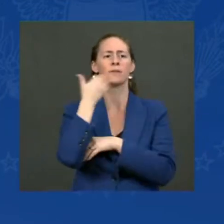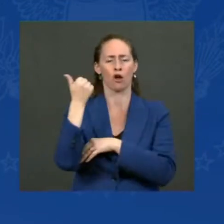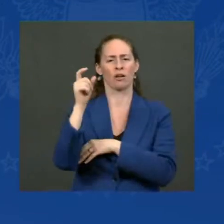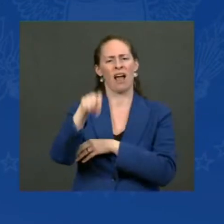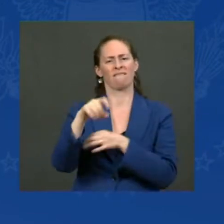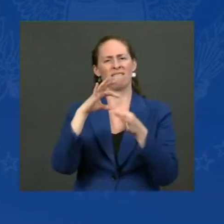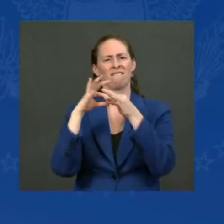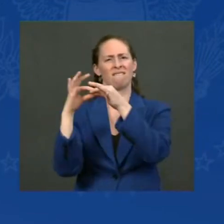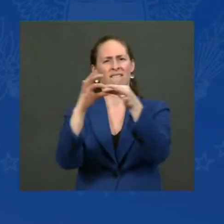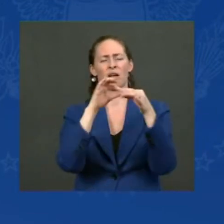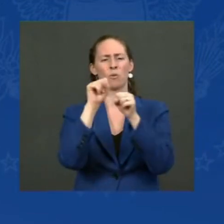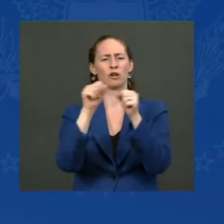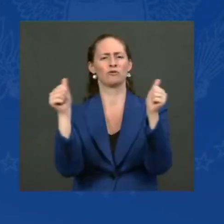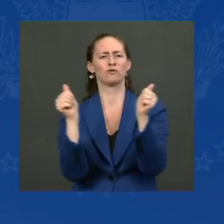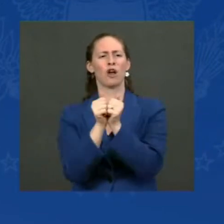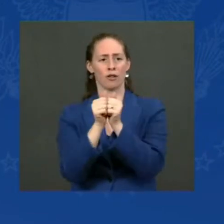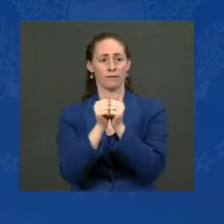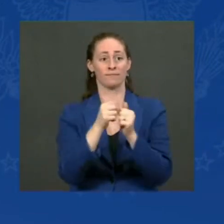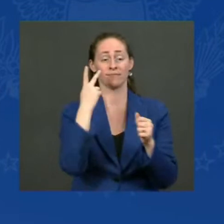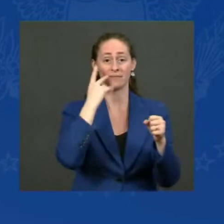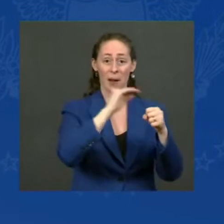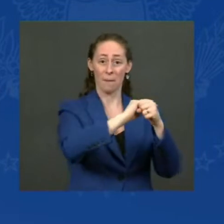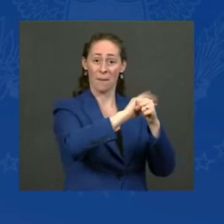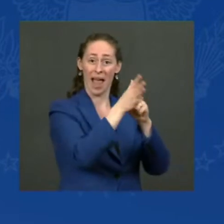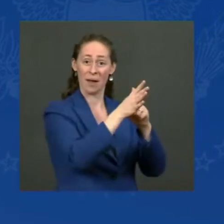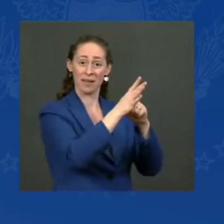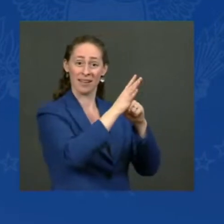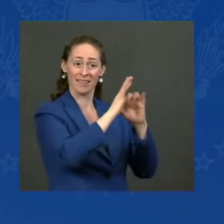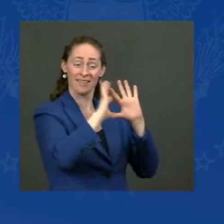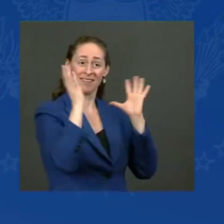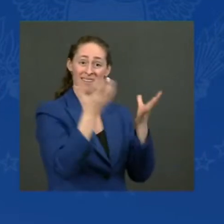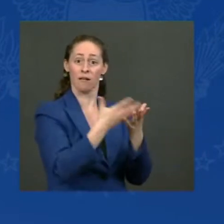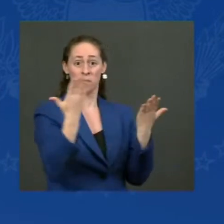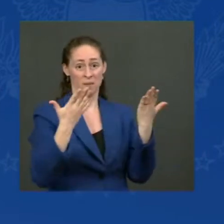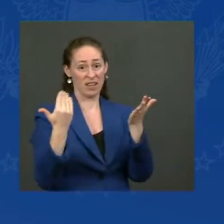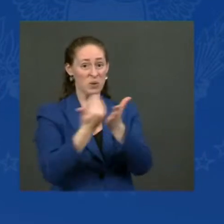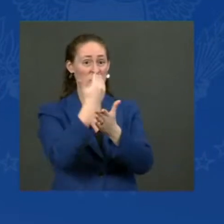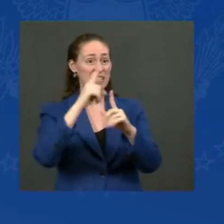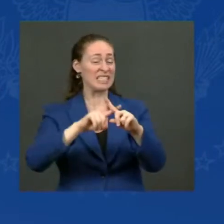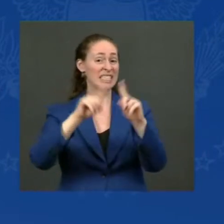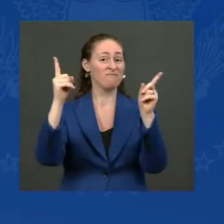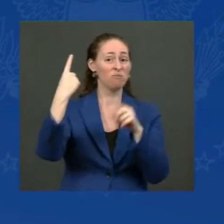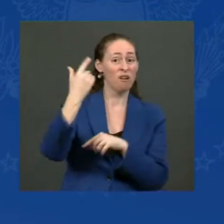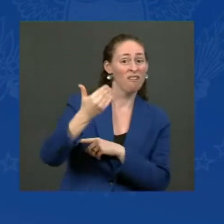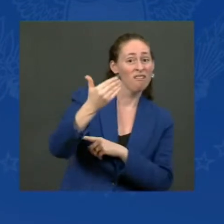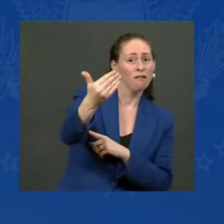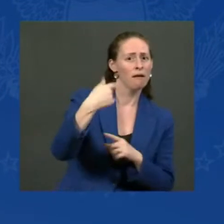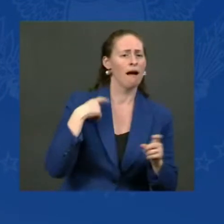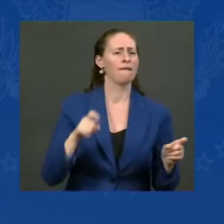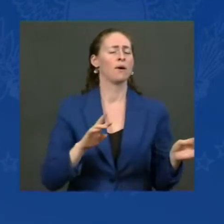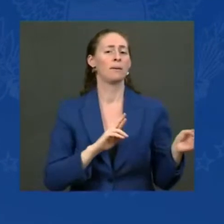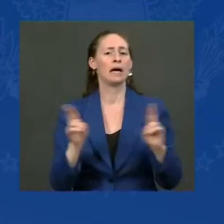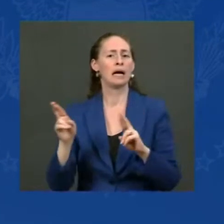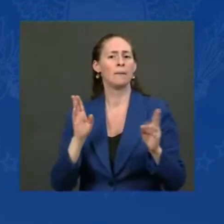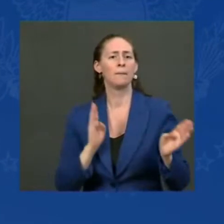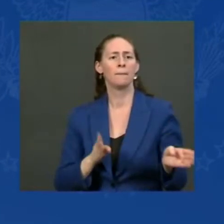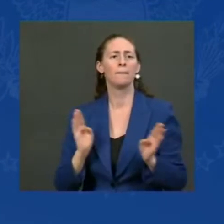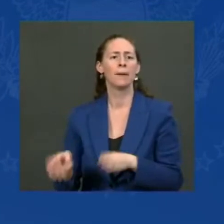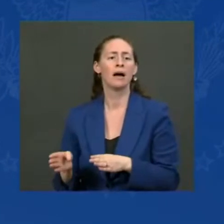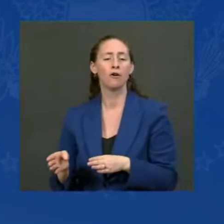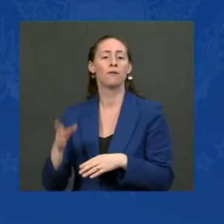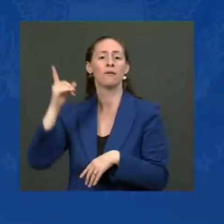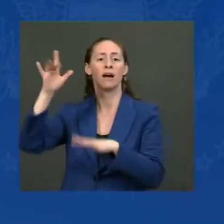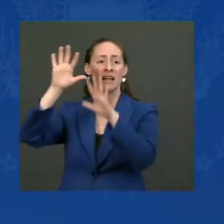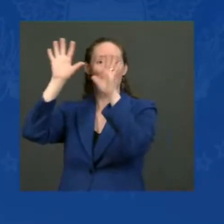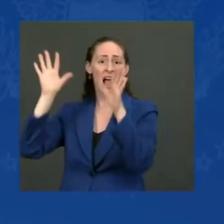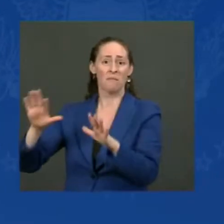Ending this pandemic and making sure we're better prepared for the next one. Staving off climate change and increasing